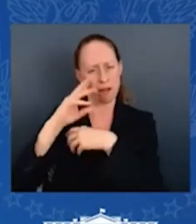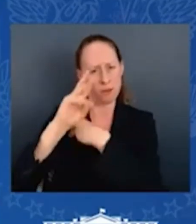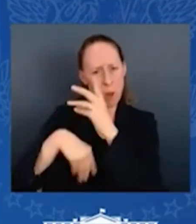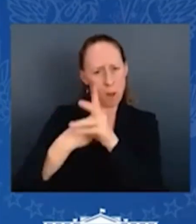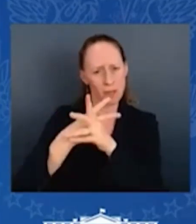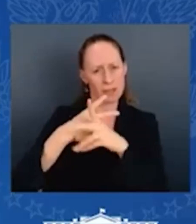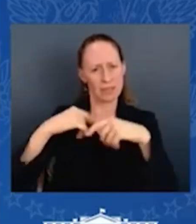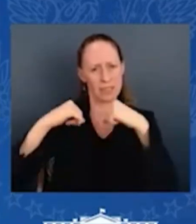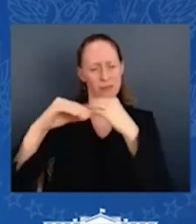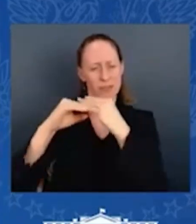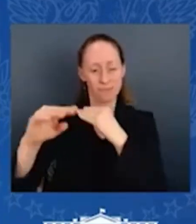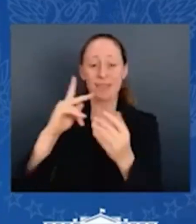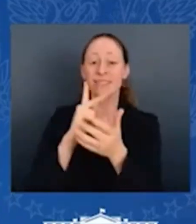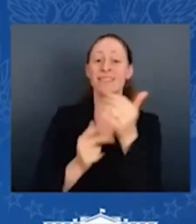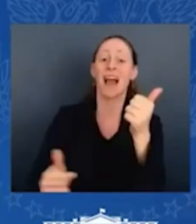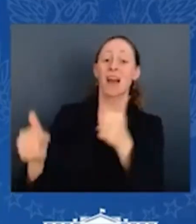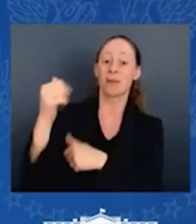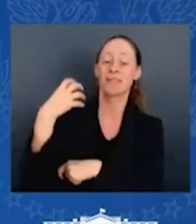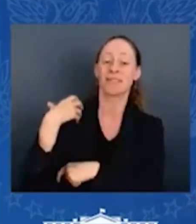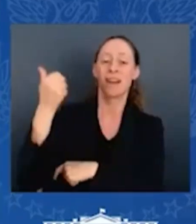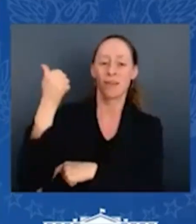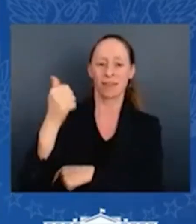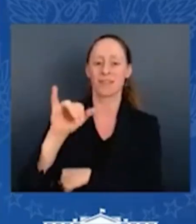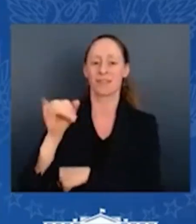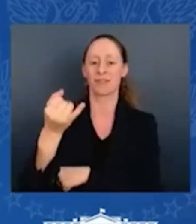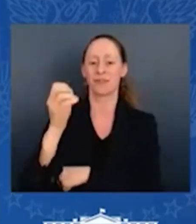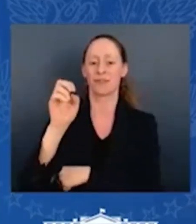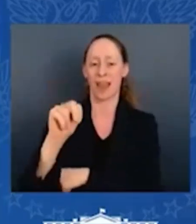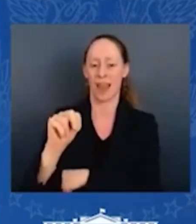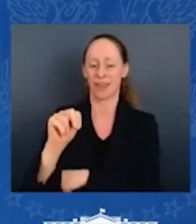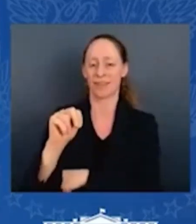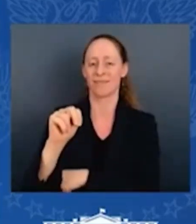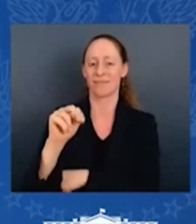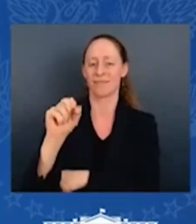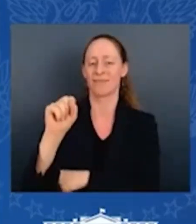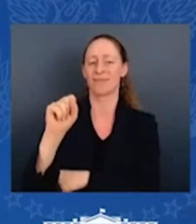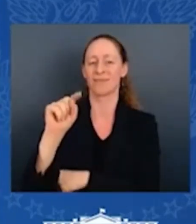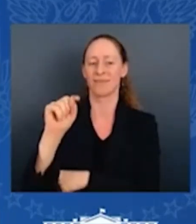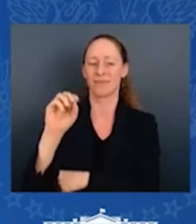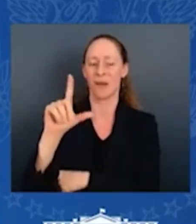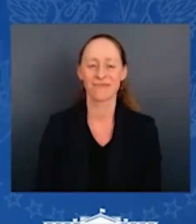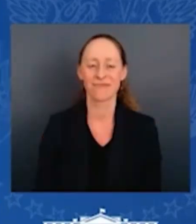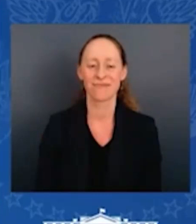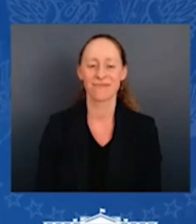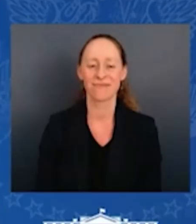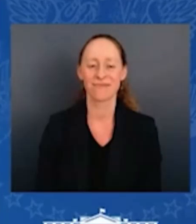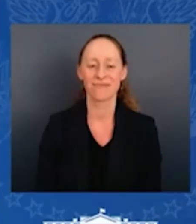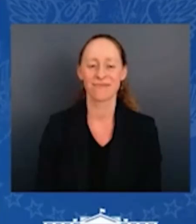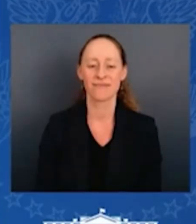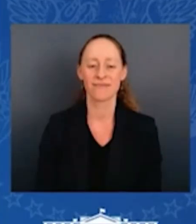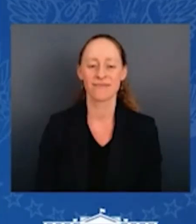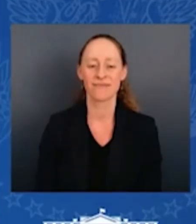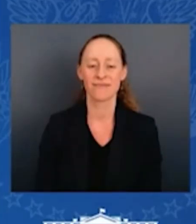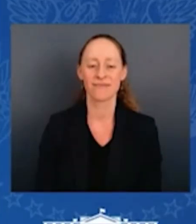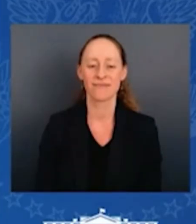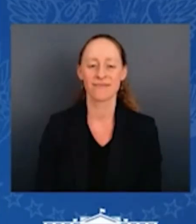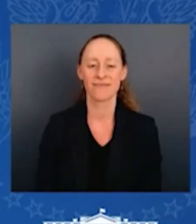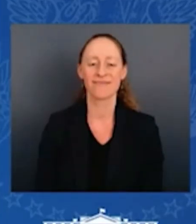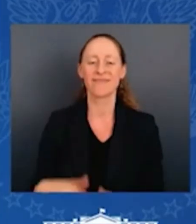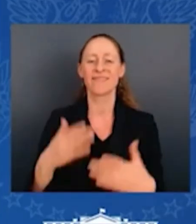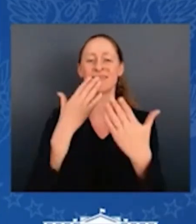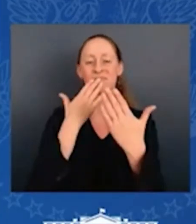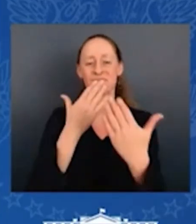nito si NATO Secretary General Jens Stoltenberg para bigyan ng Presidential Medal of Freedom,